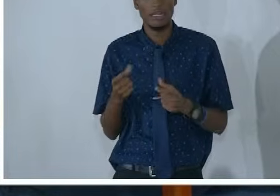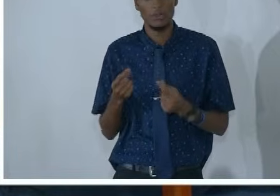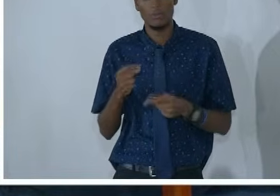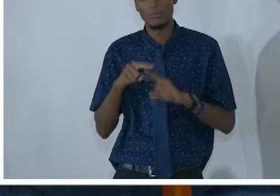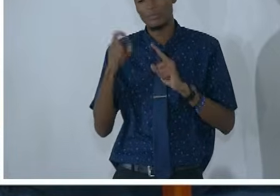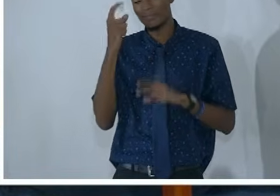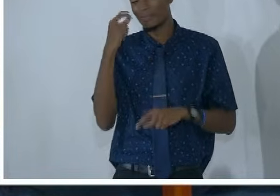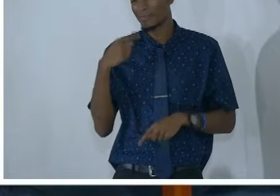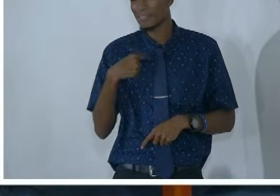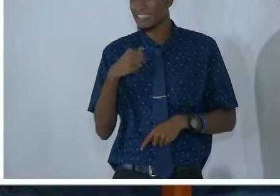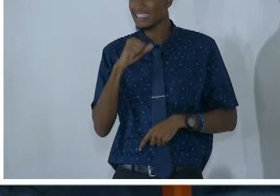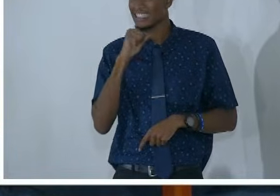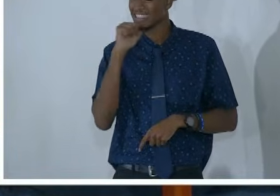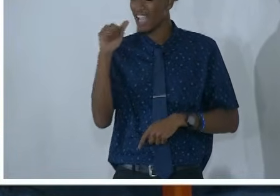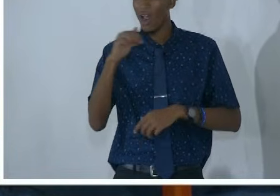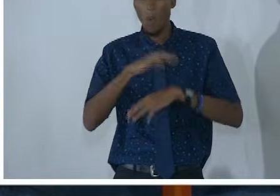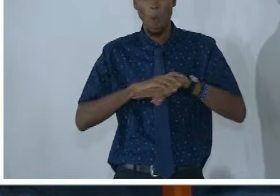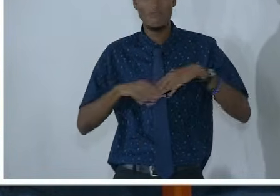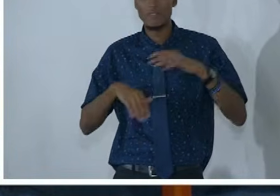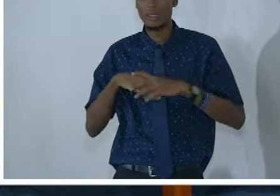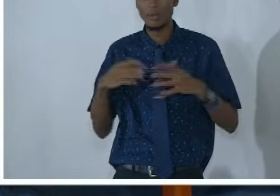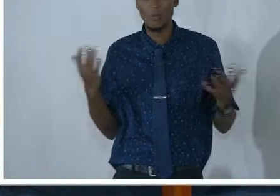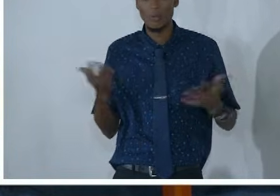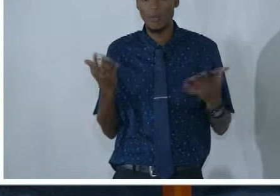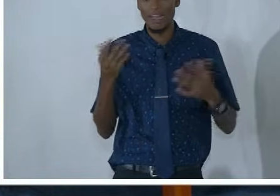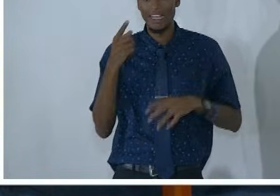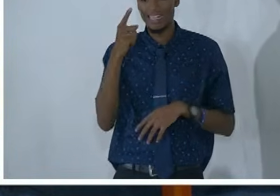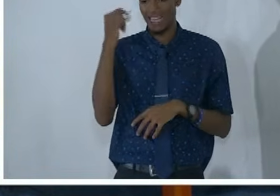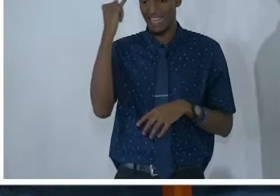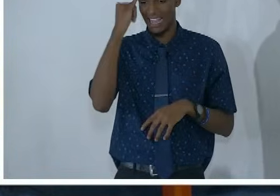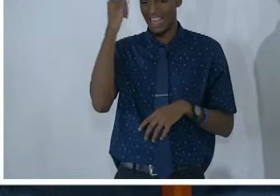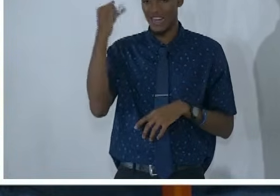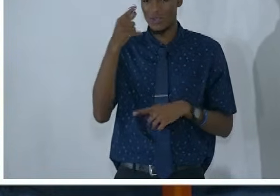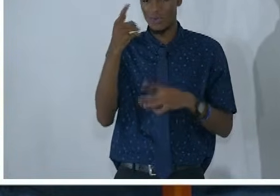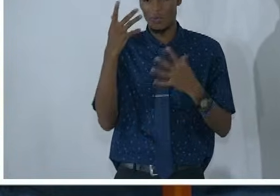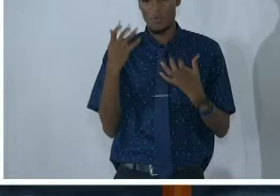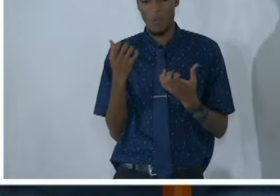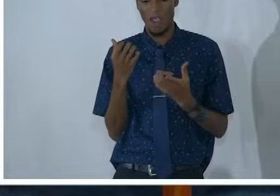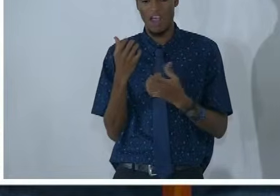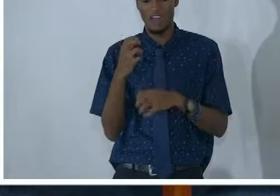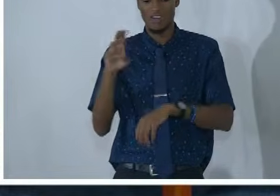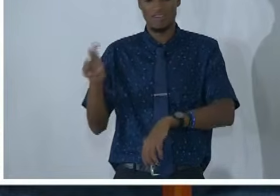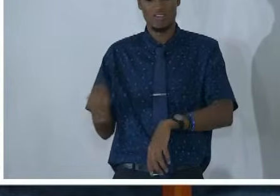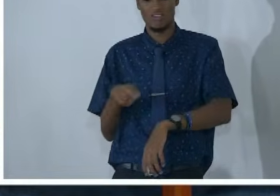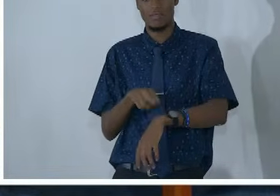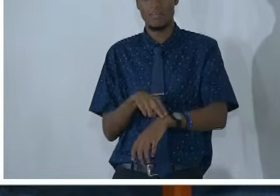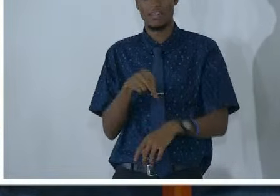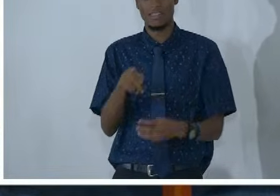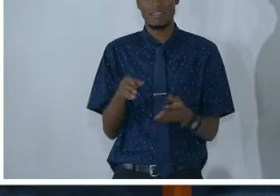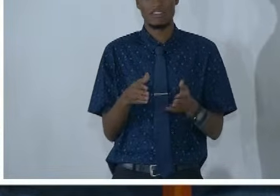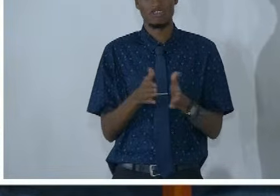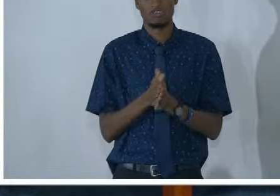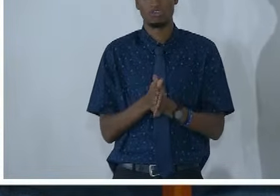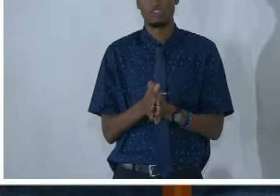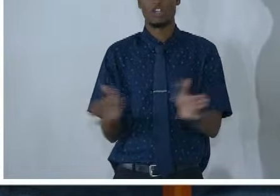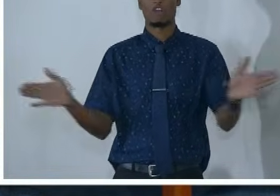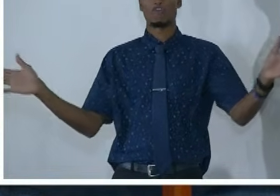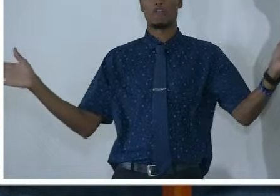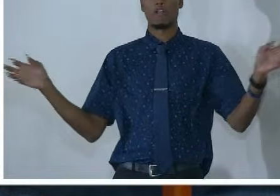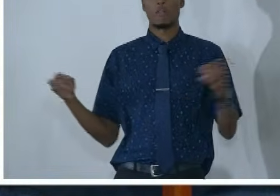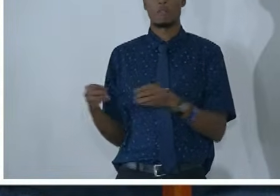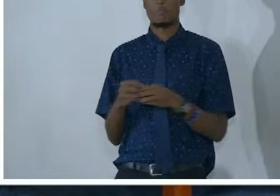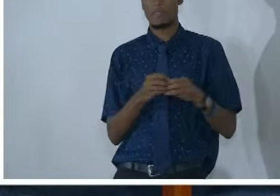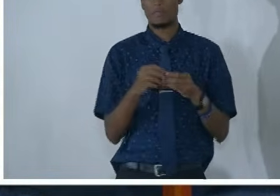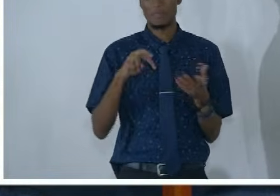not so comfortable with is the idea of regulating mediation generally in Jamaica, domestic